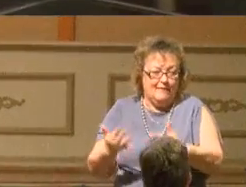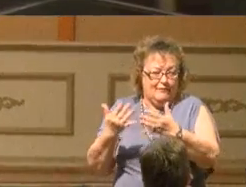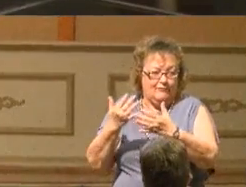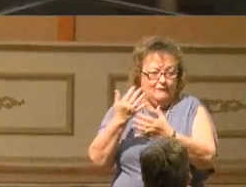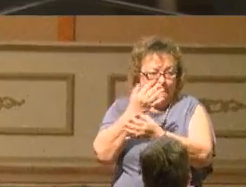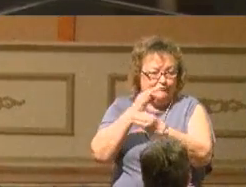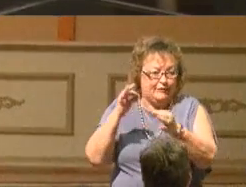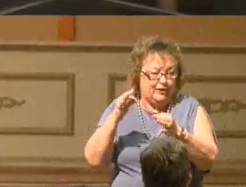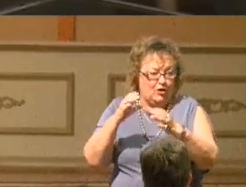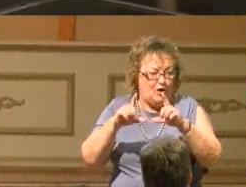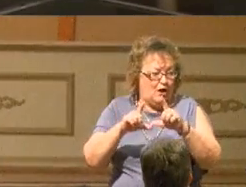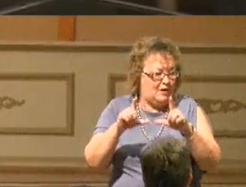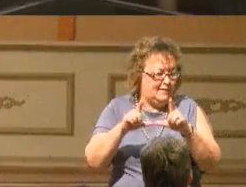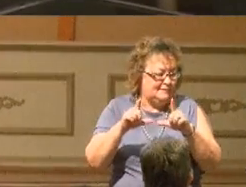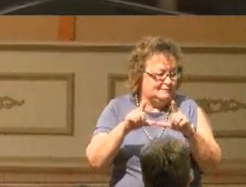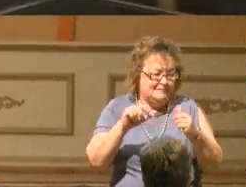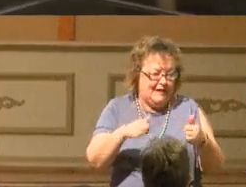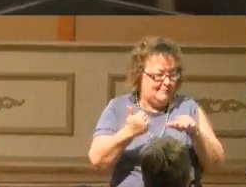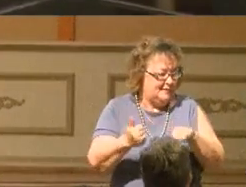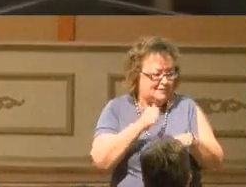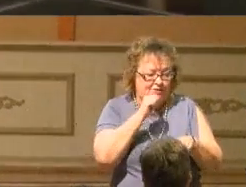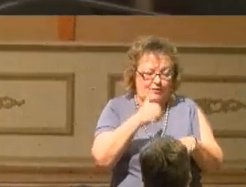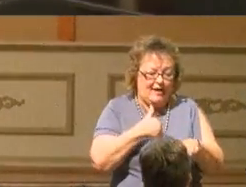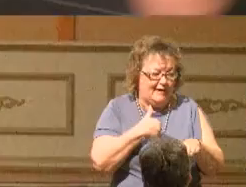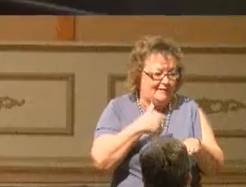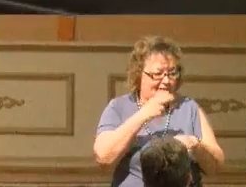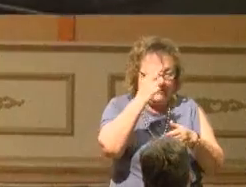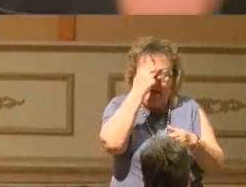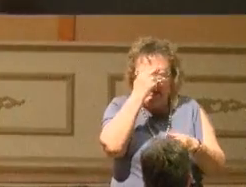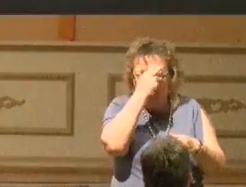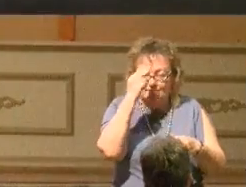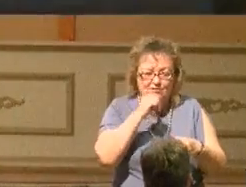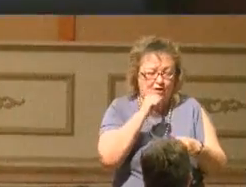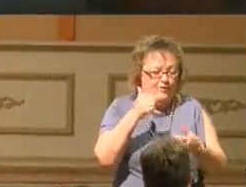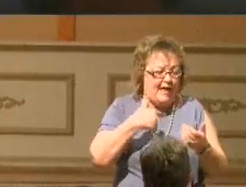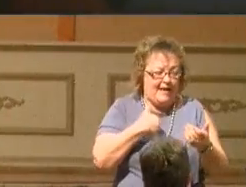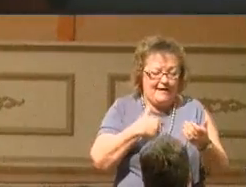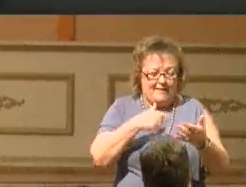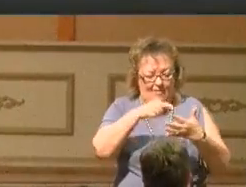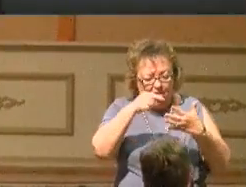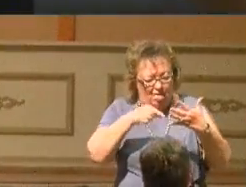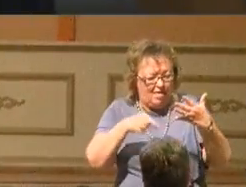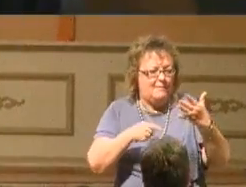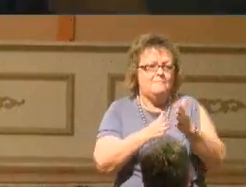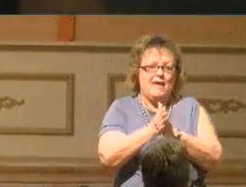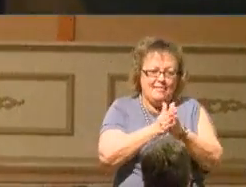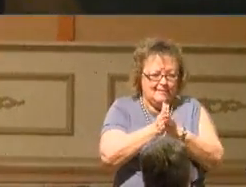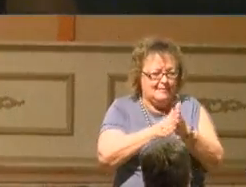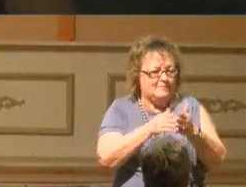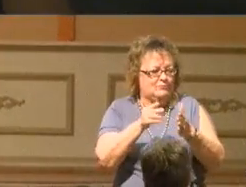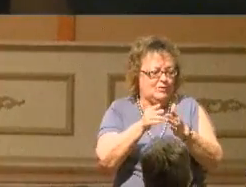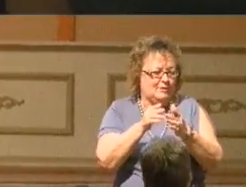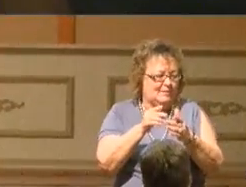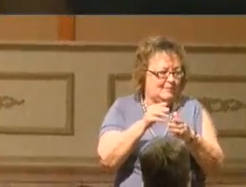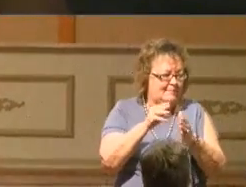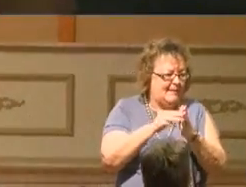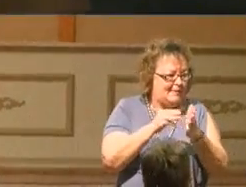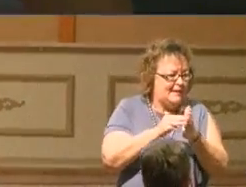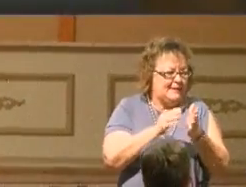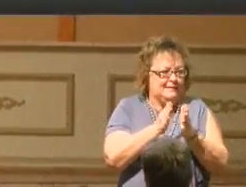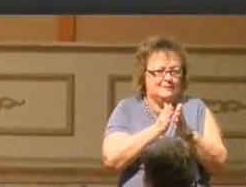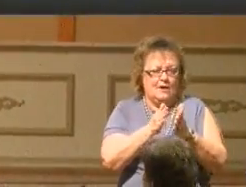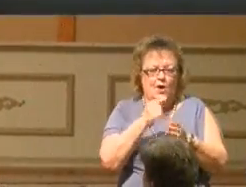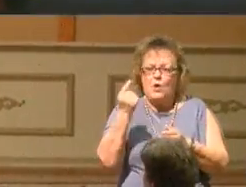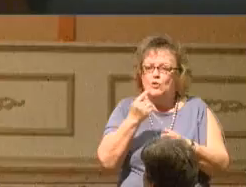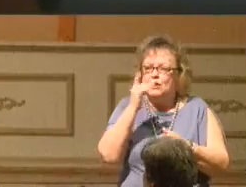The Baptist denomination doesn't have that. The Catholic Church does not have that. The Methodists, the Presbyterians don't have that. Only Jesus